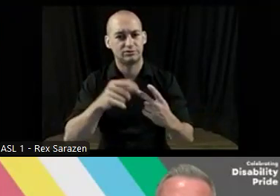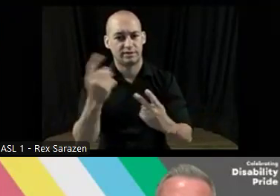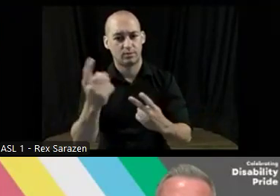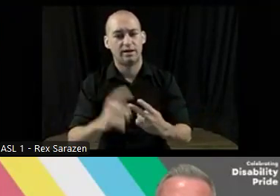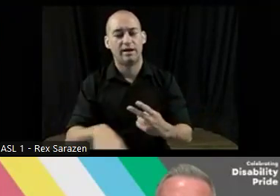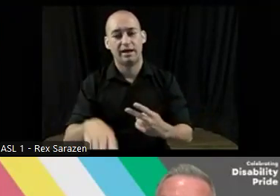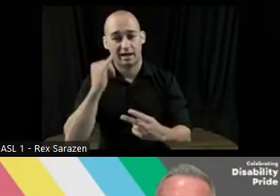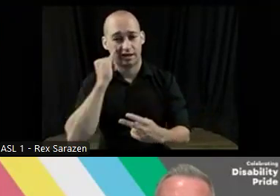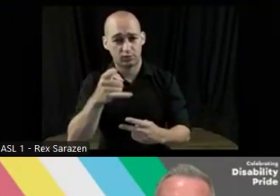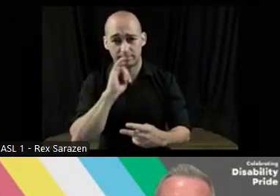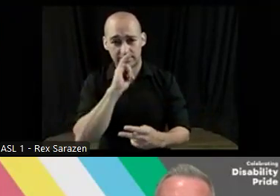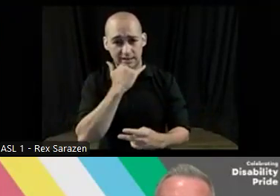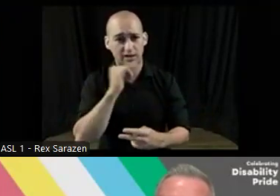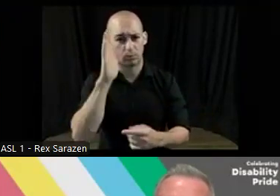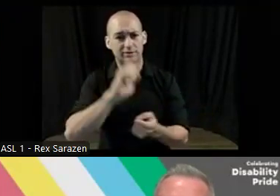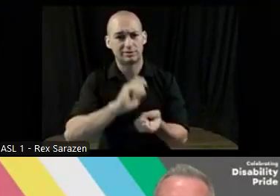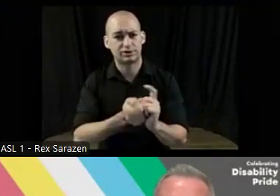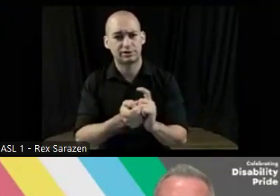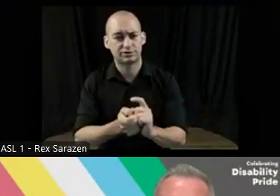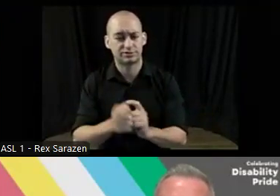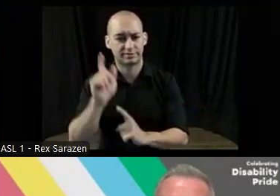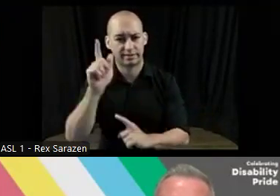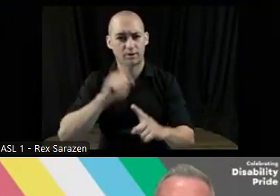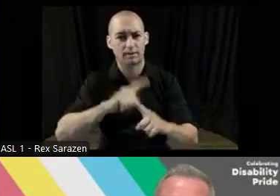you over on the back end, but that would really help us, Liz. Thank you.